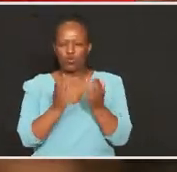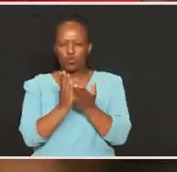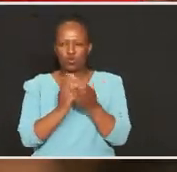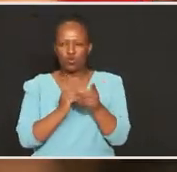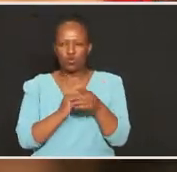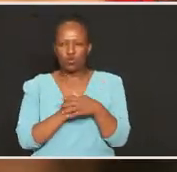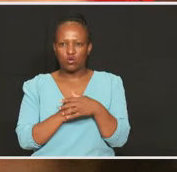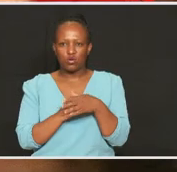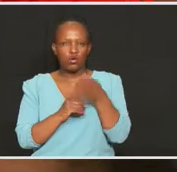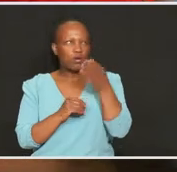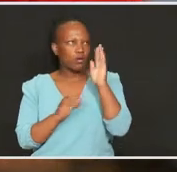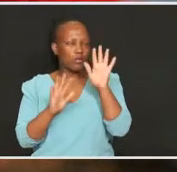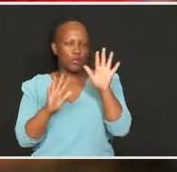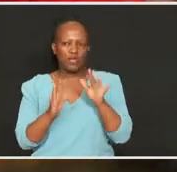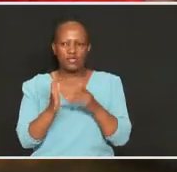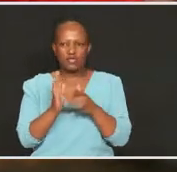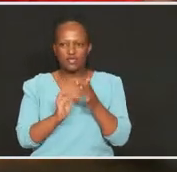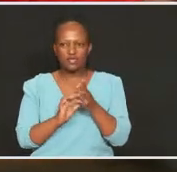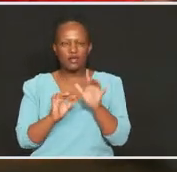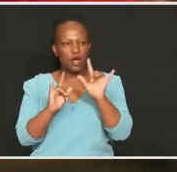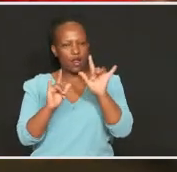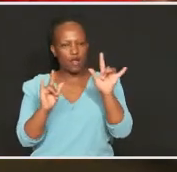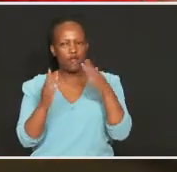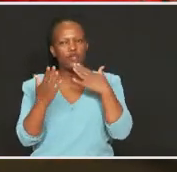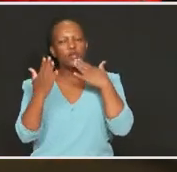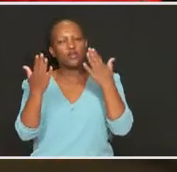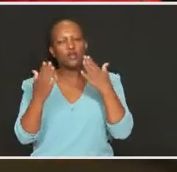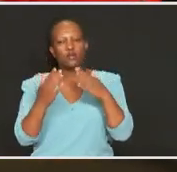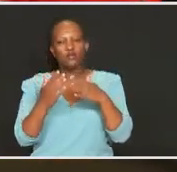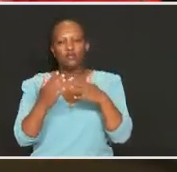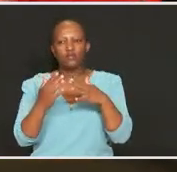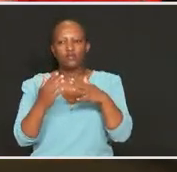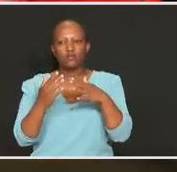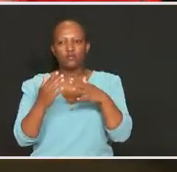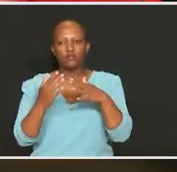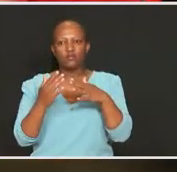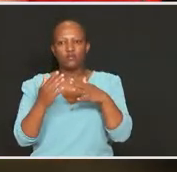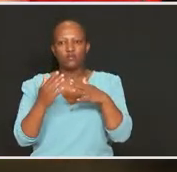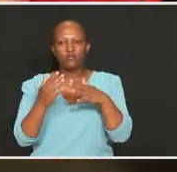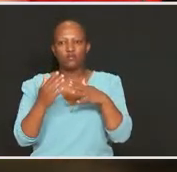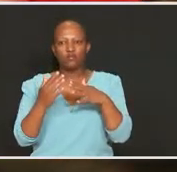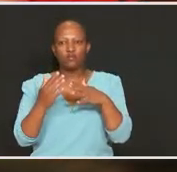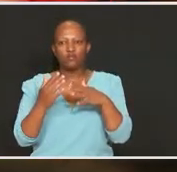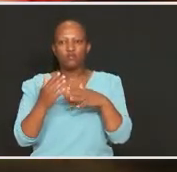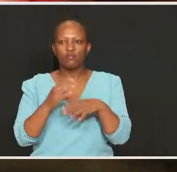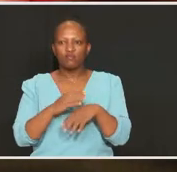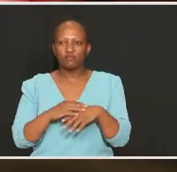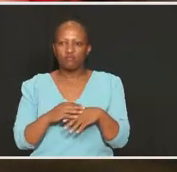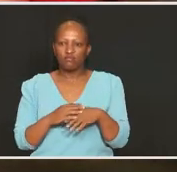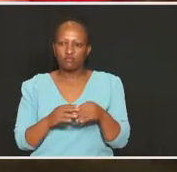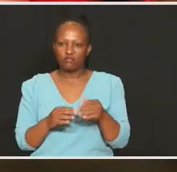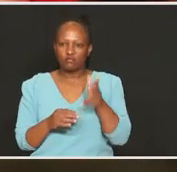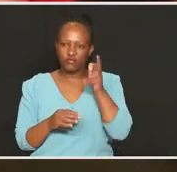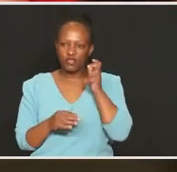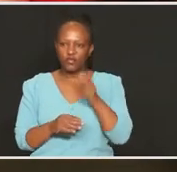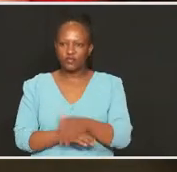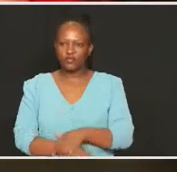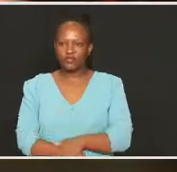God bless you in Jesus name I love you very much thank you all in support let me hear you